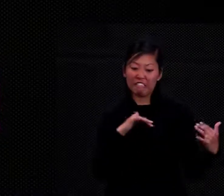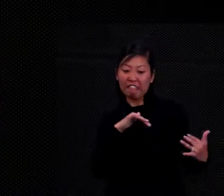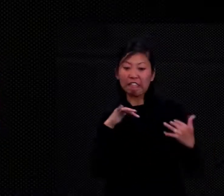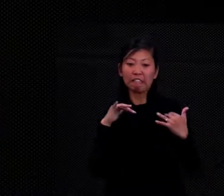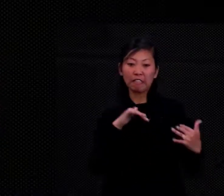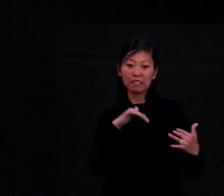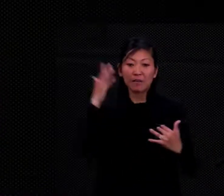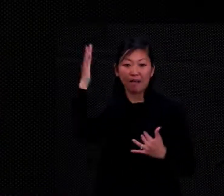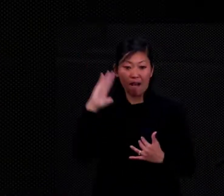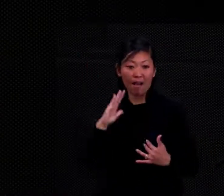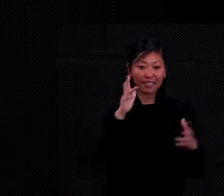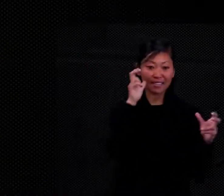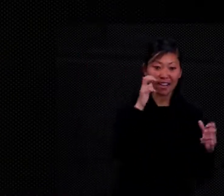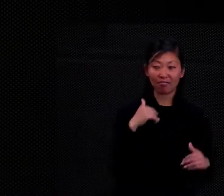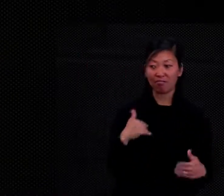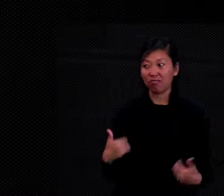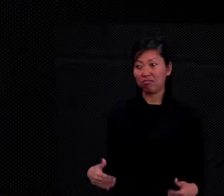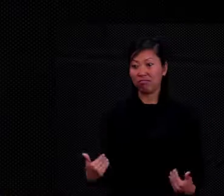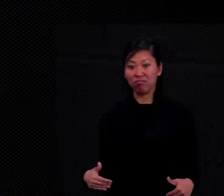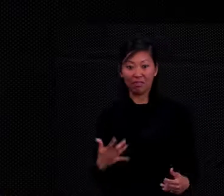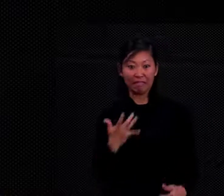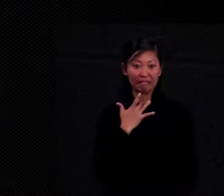Well, if the shoe fits.